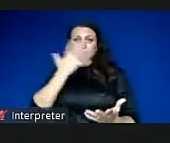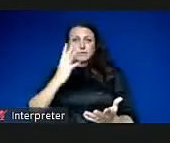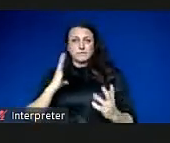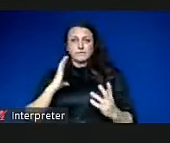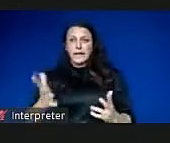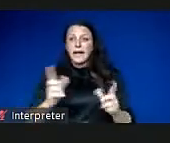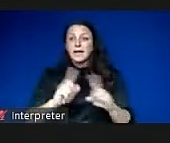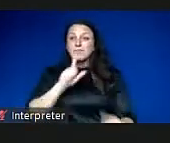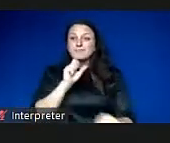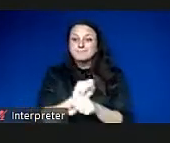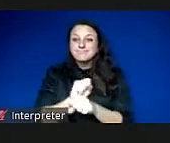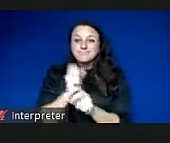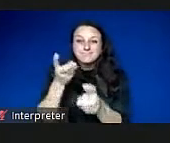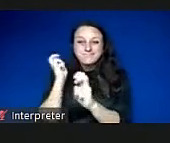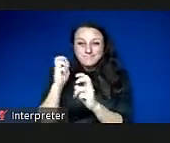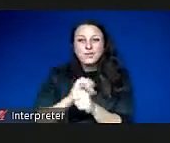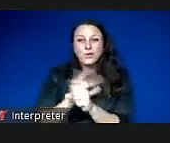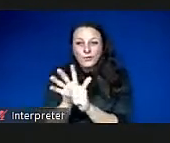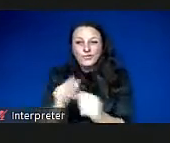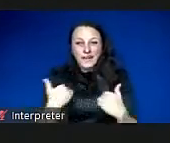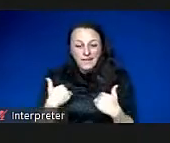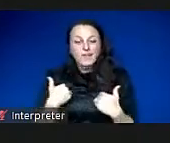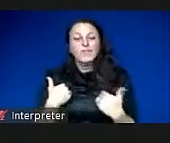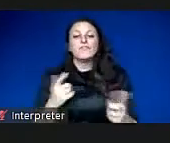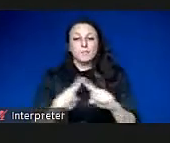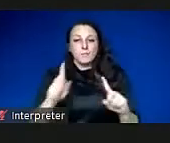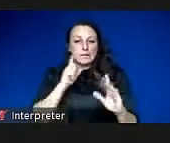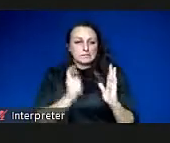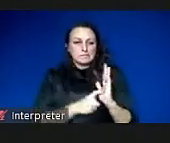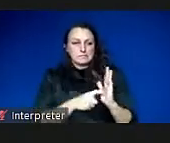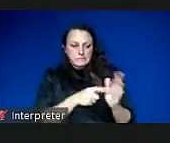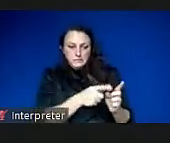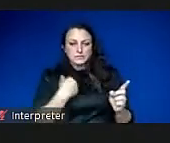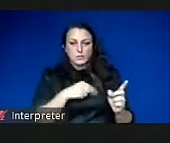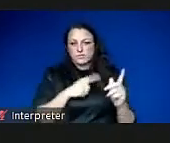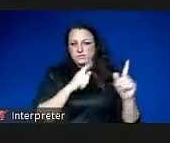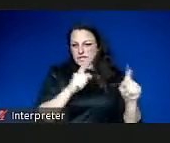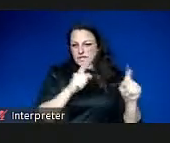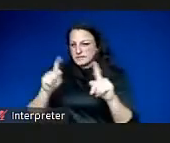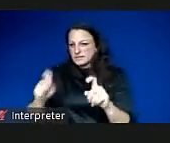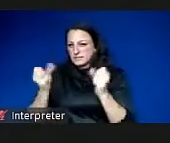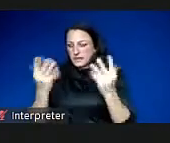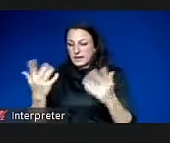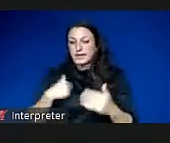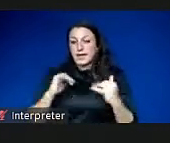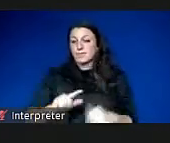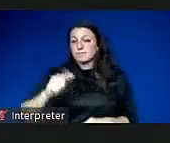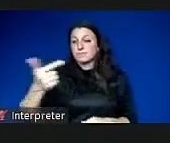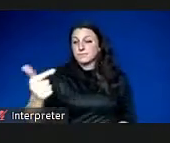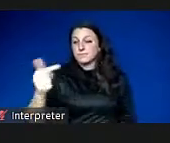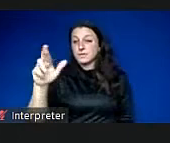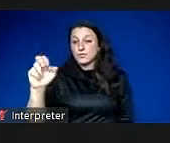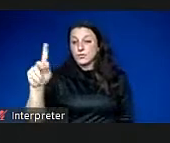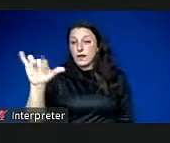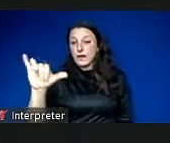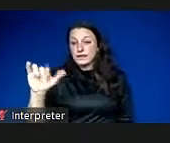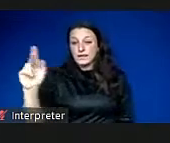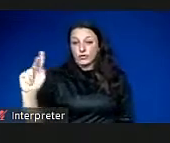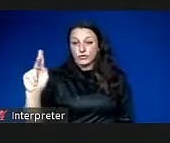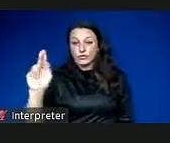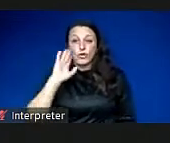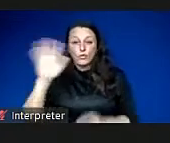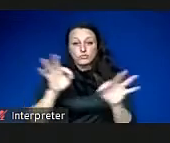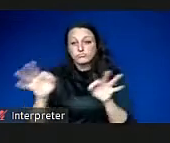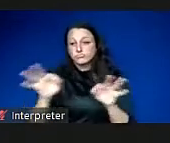strategies once the carrier was identified. So I'm going to now pass it over to my partner, Randy Kirkendall, who will walk you through those